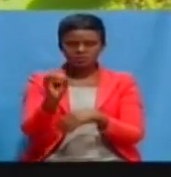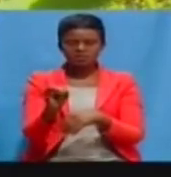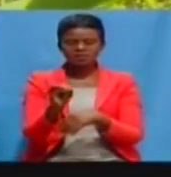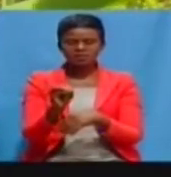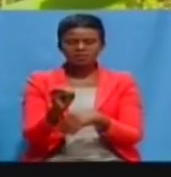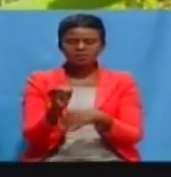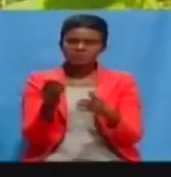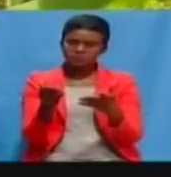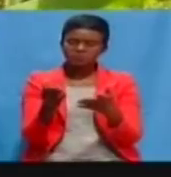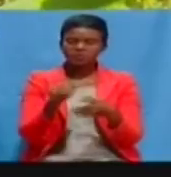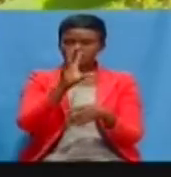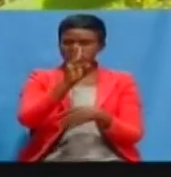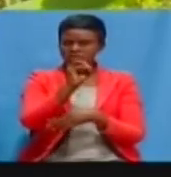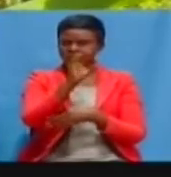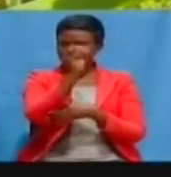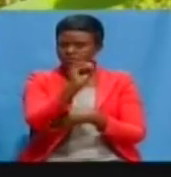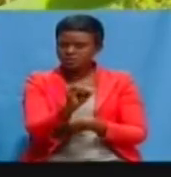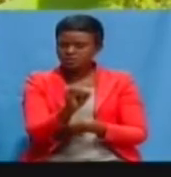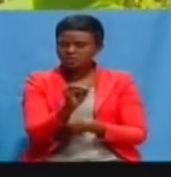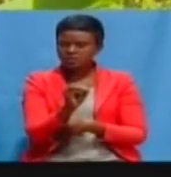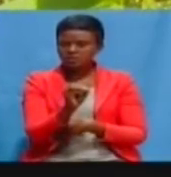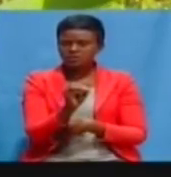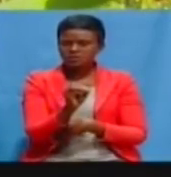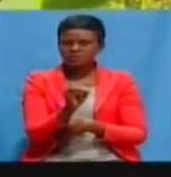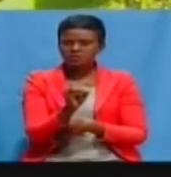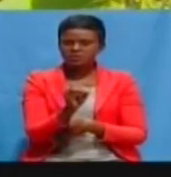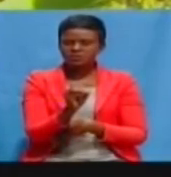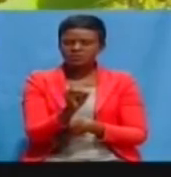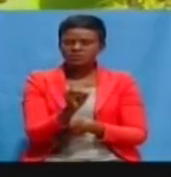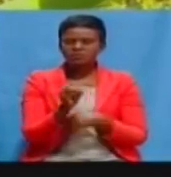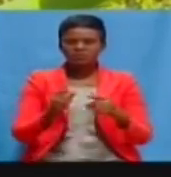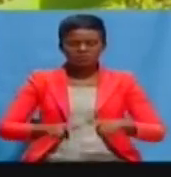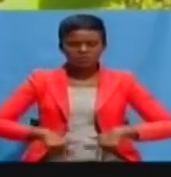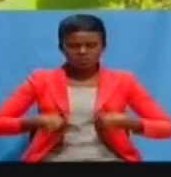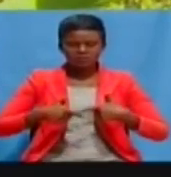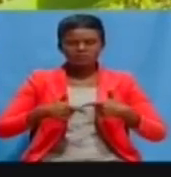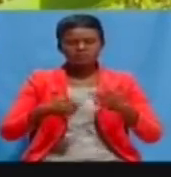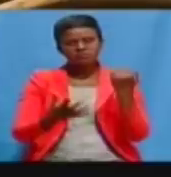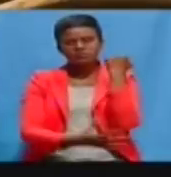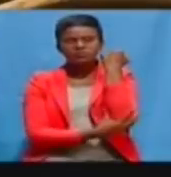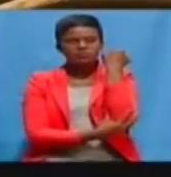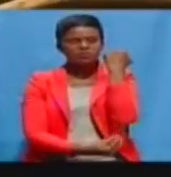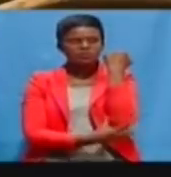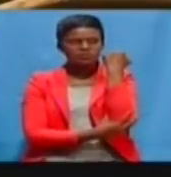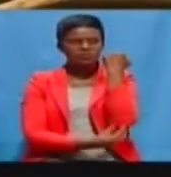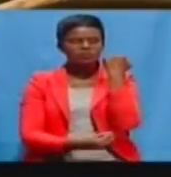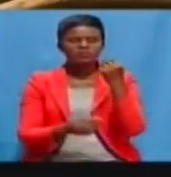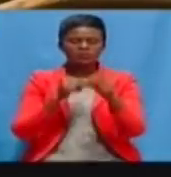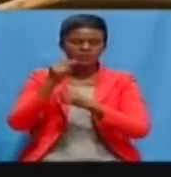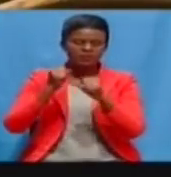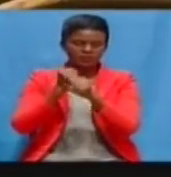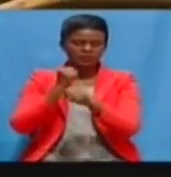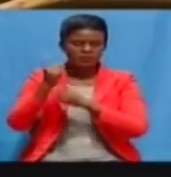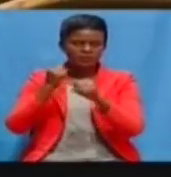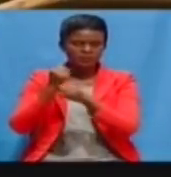who stubbornly, 60% over the last 10 years or so, who still live in deplorable poverty. Over the years,